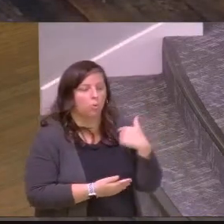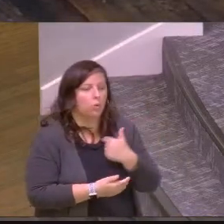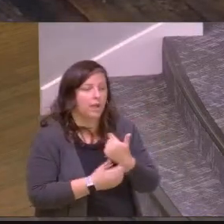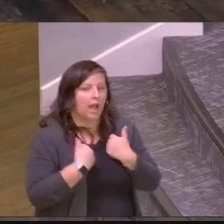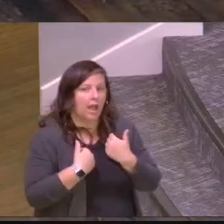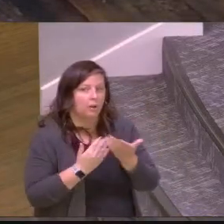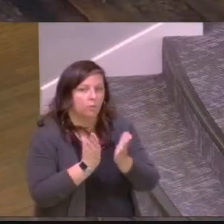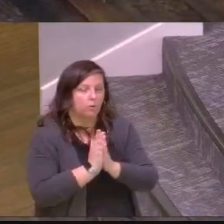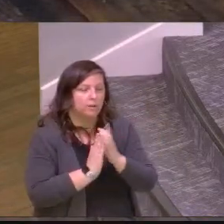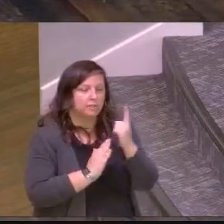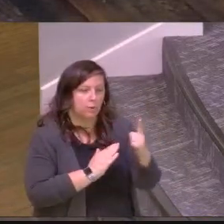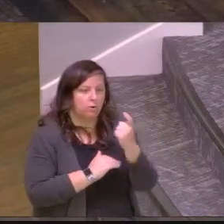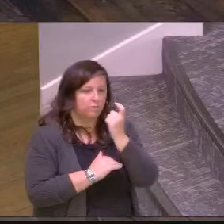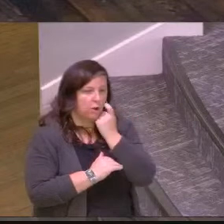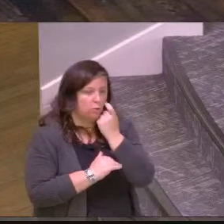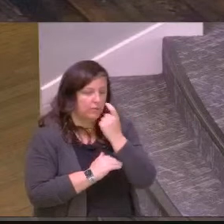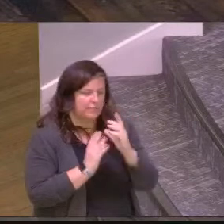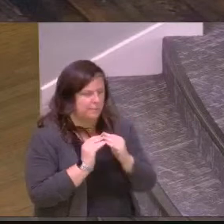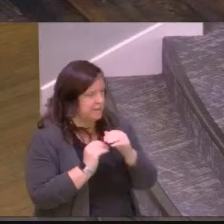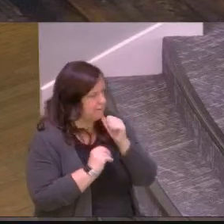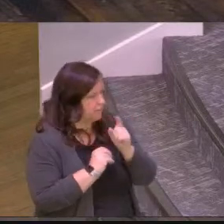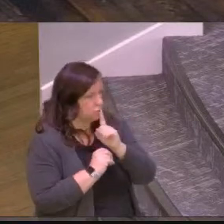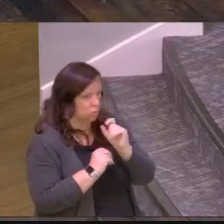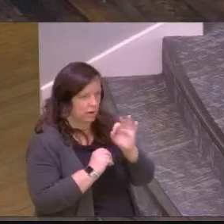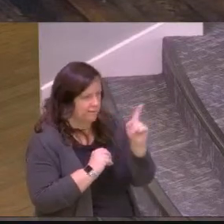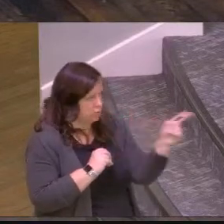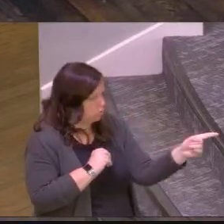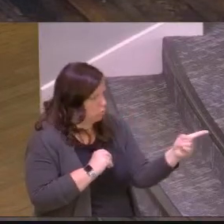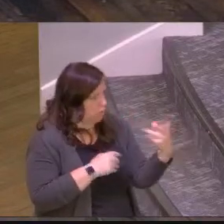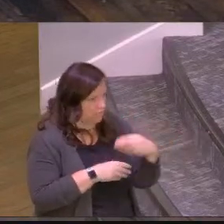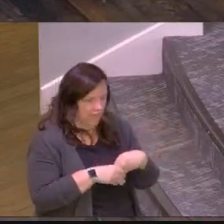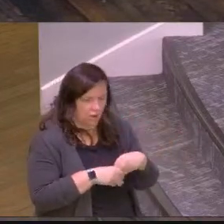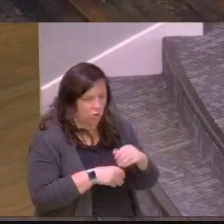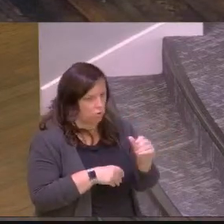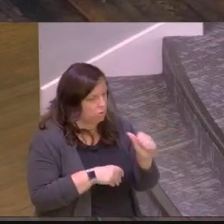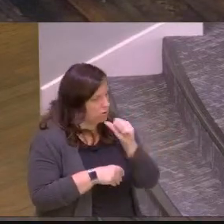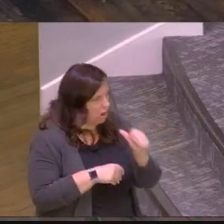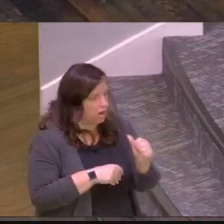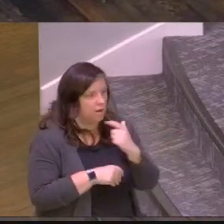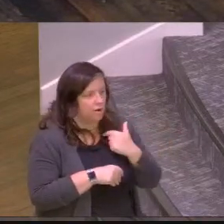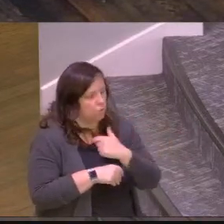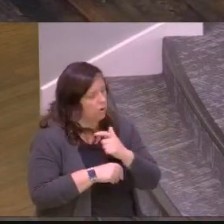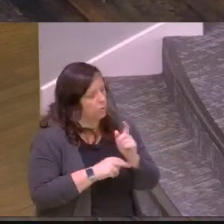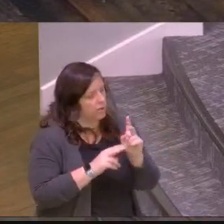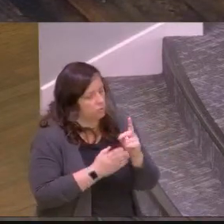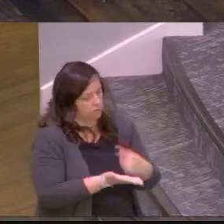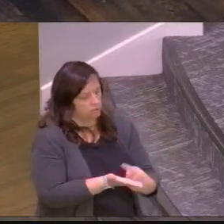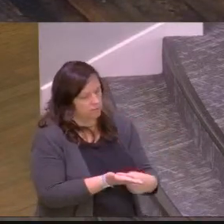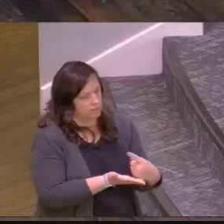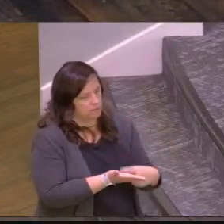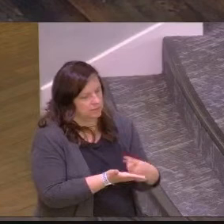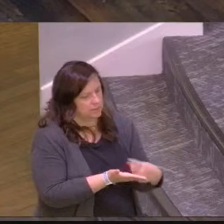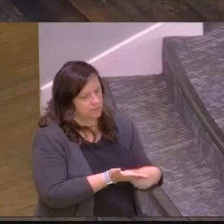recent meetings, and I'm not sure if you were there or not, Ms. Davis, where we looked at organizational structures